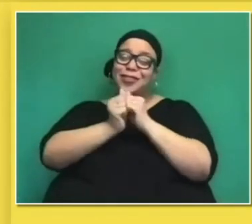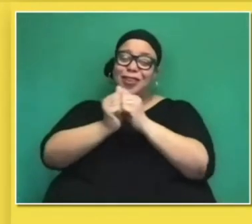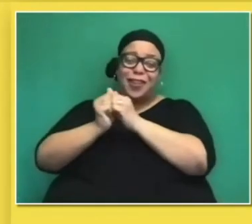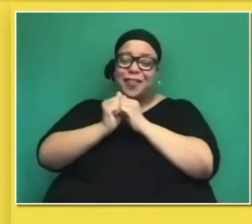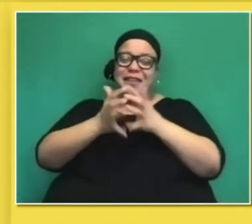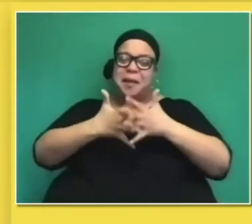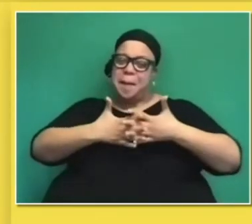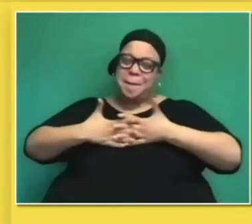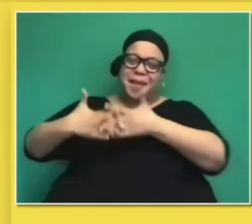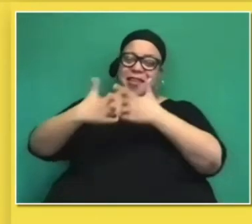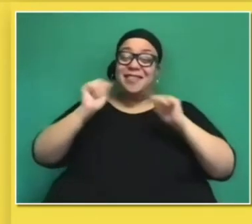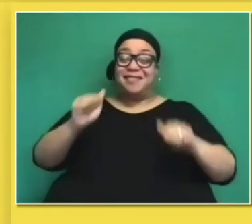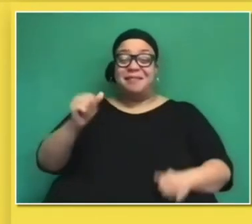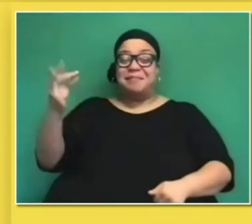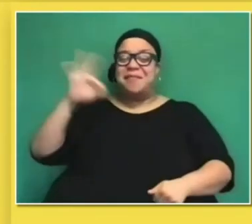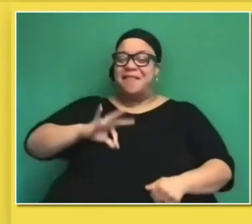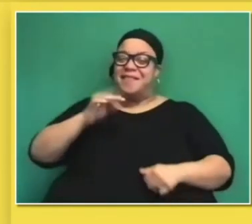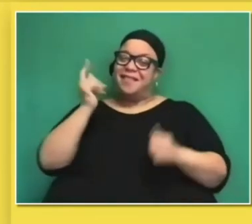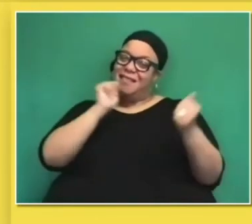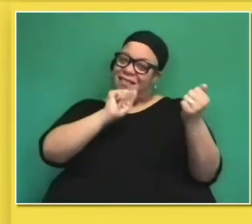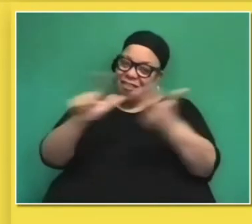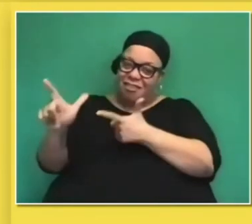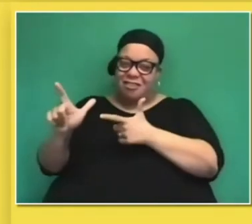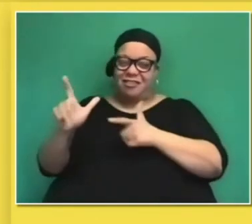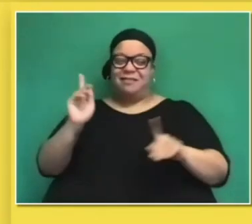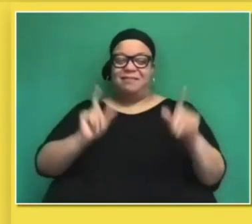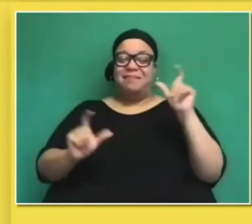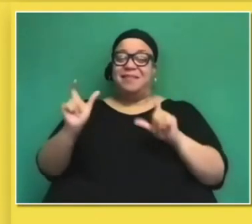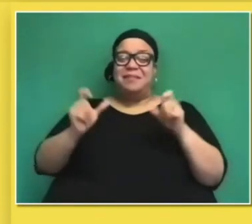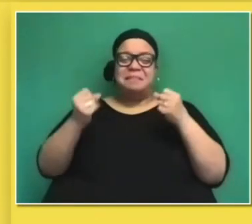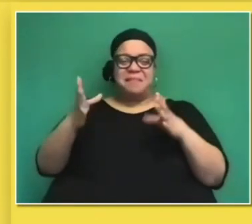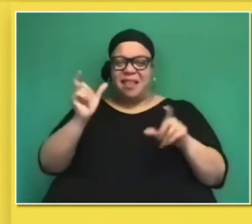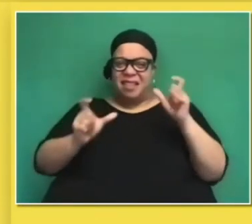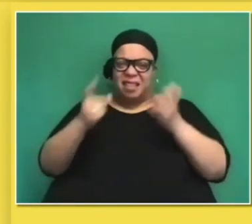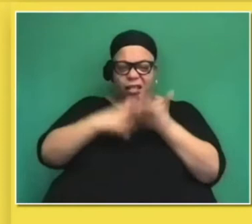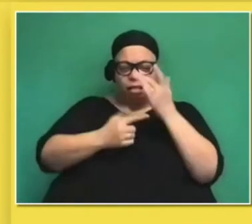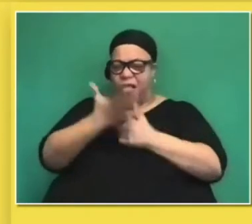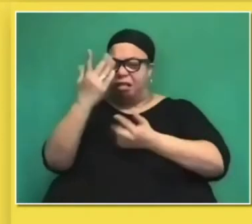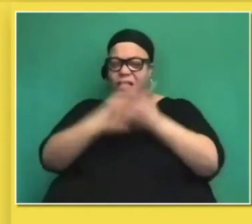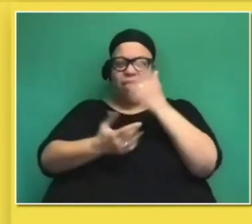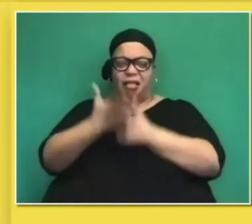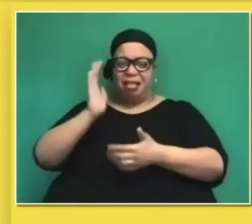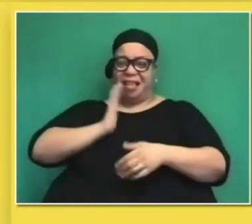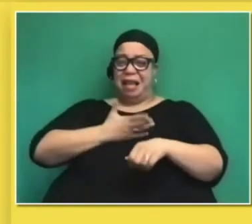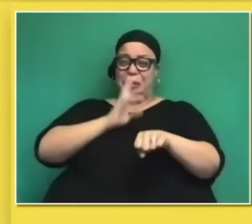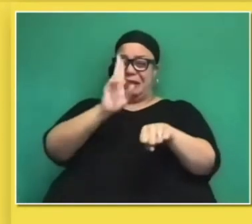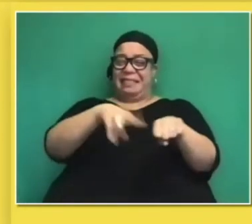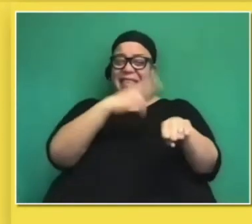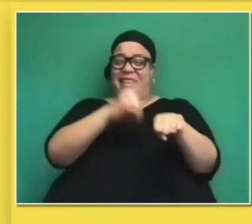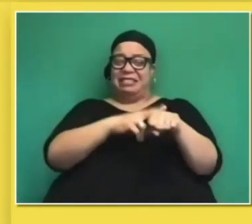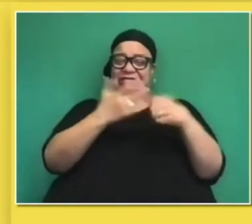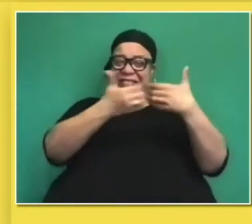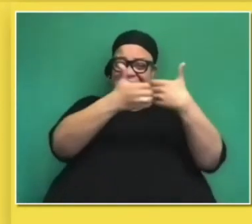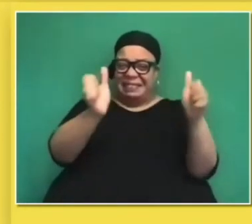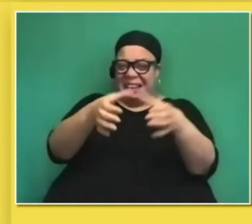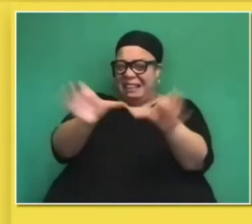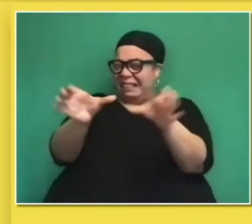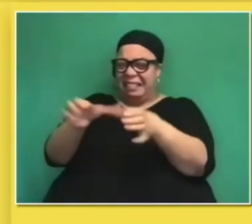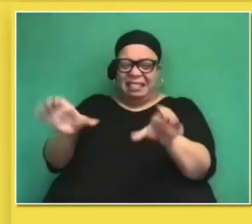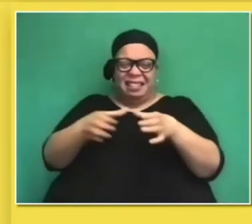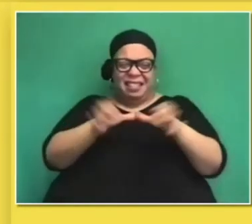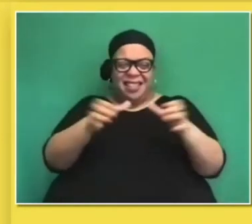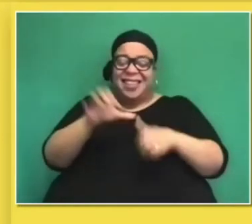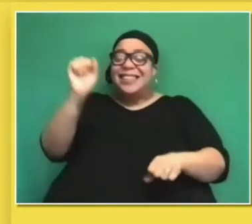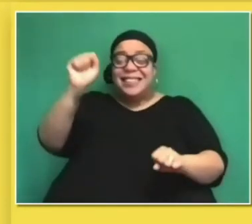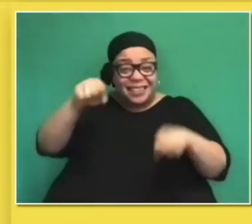being divided, and it is. When hasn't it been? But it's not evenly divided. That's the